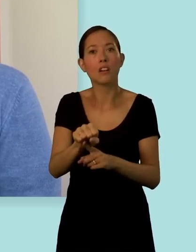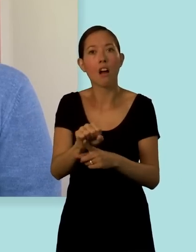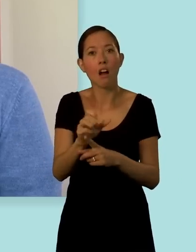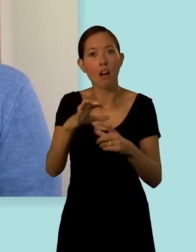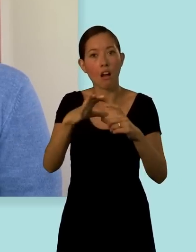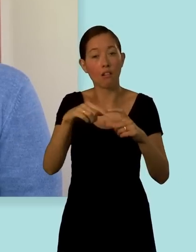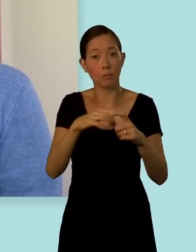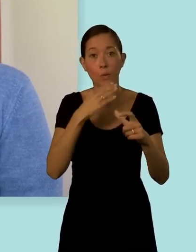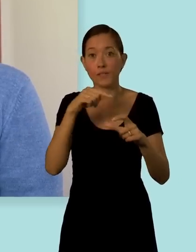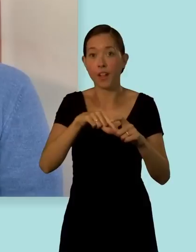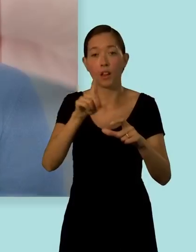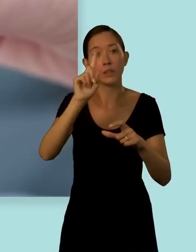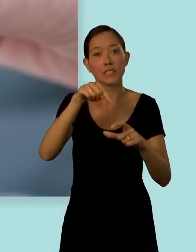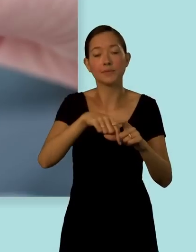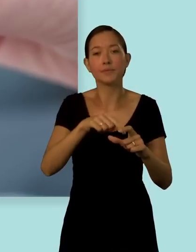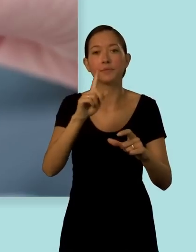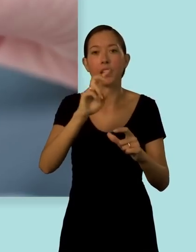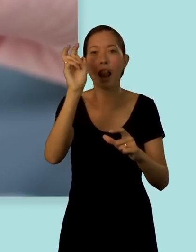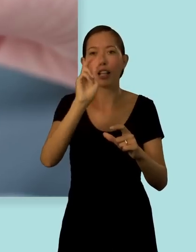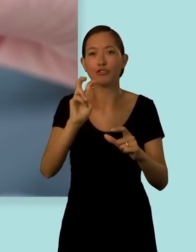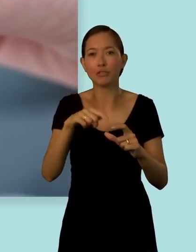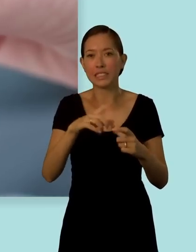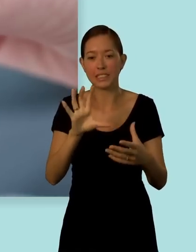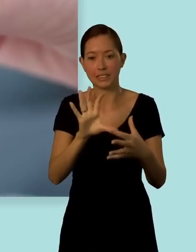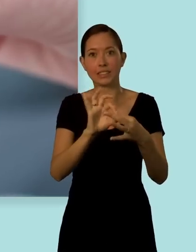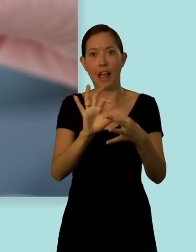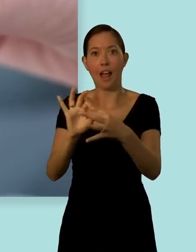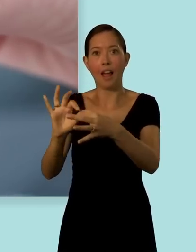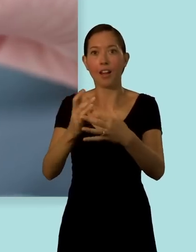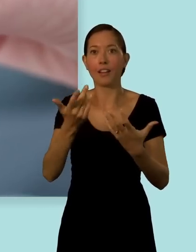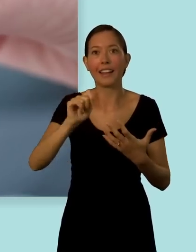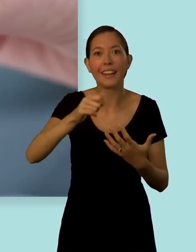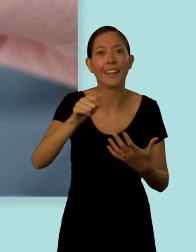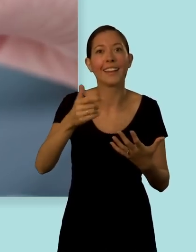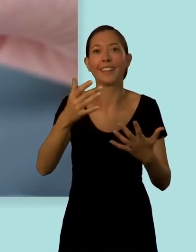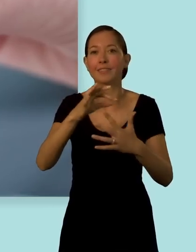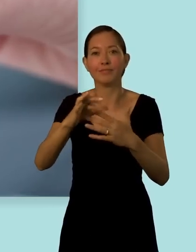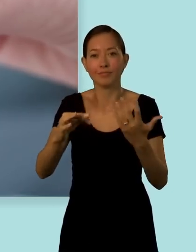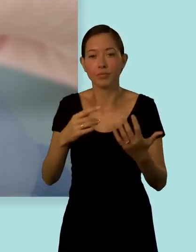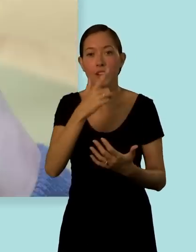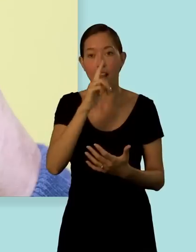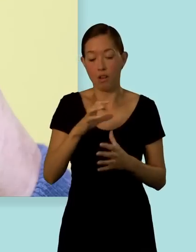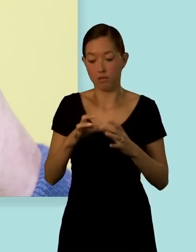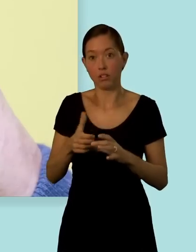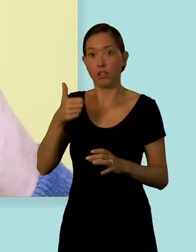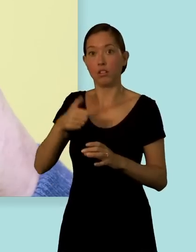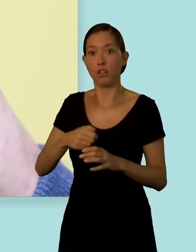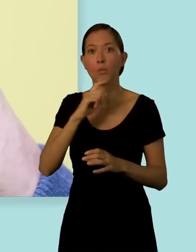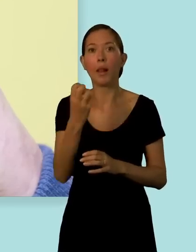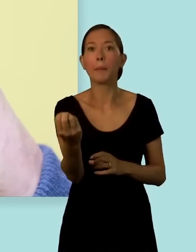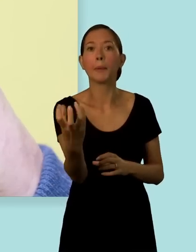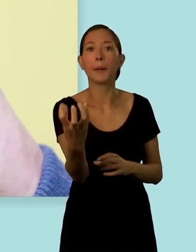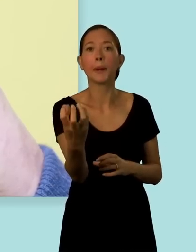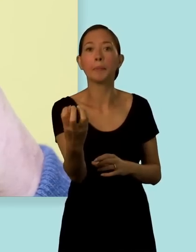useful. With these, you attach a small electronic tag to things you often mislay, like keys. You can then click a button